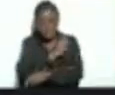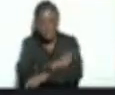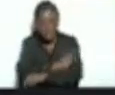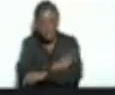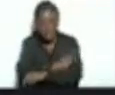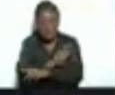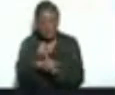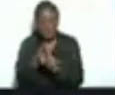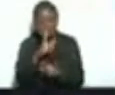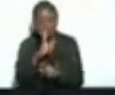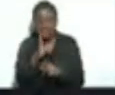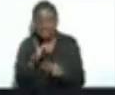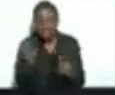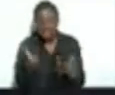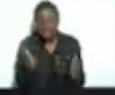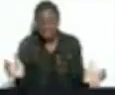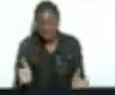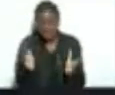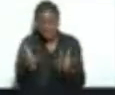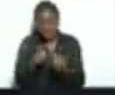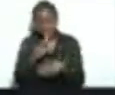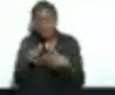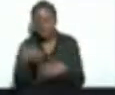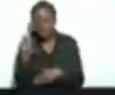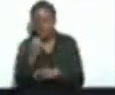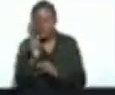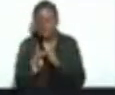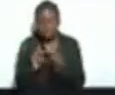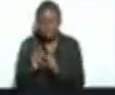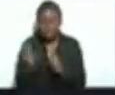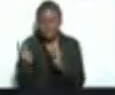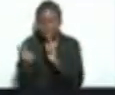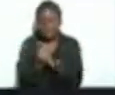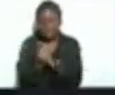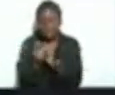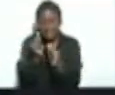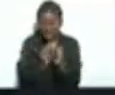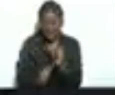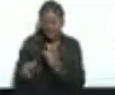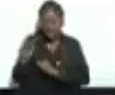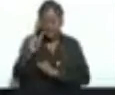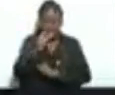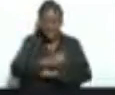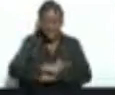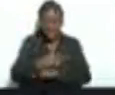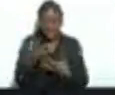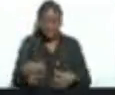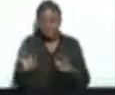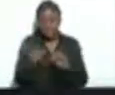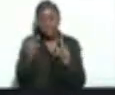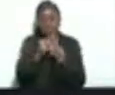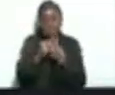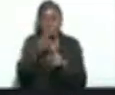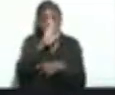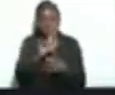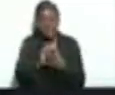our constituents that meet with us every single day. It's important that the word of God that